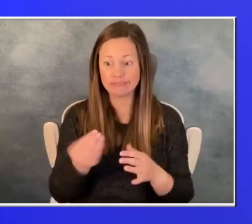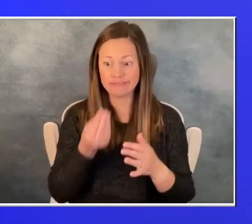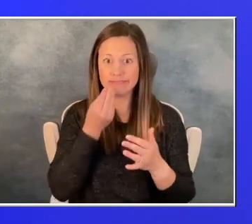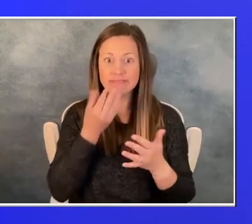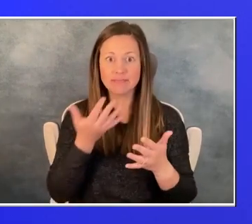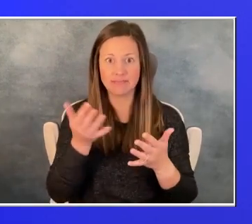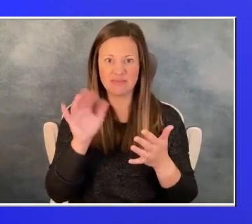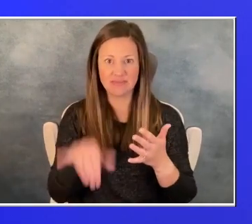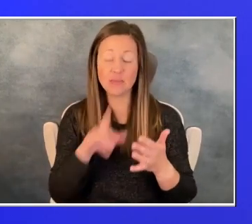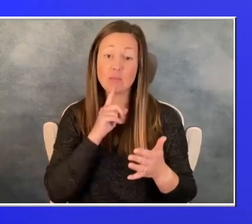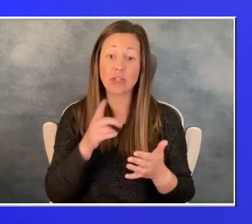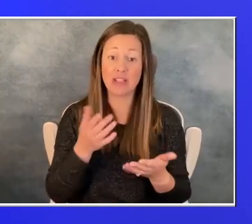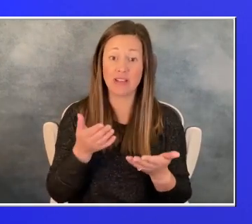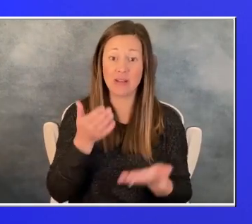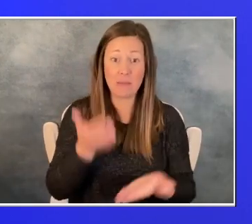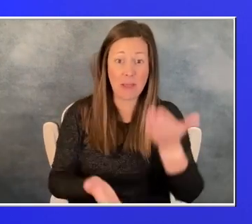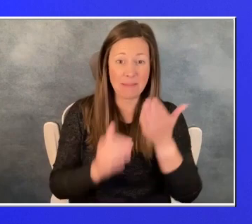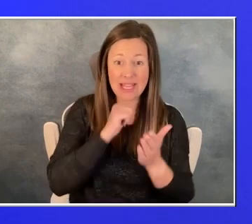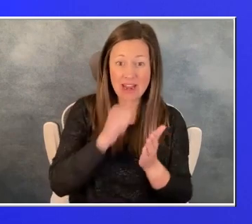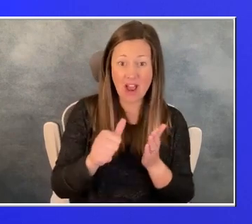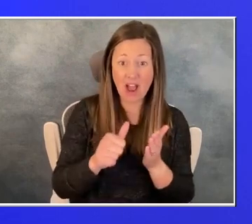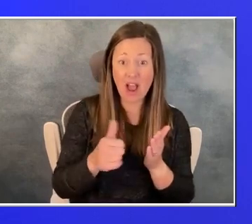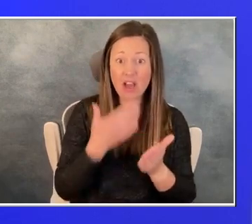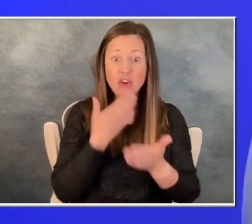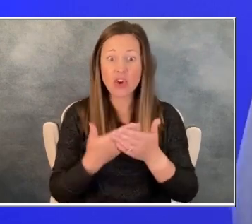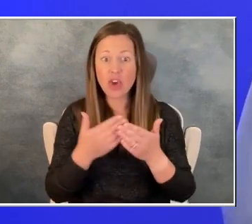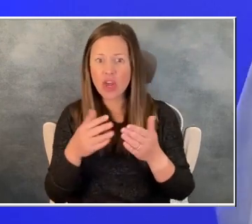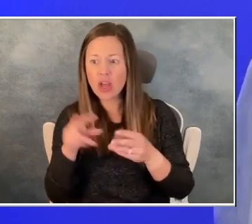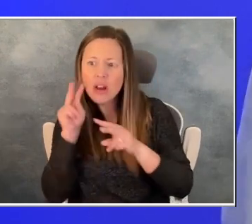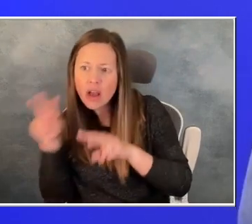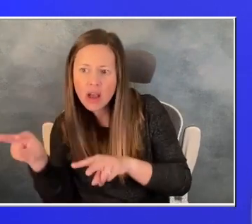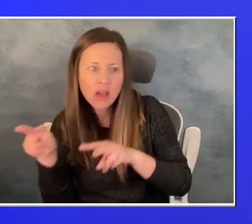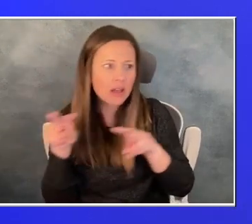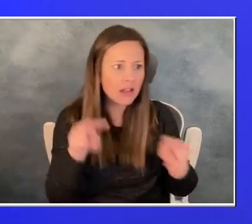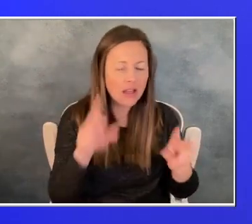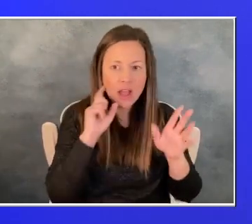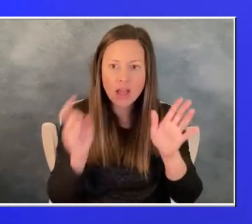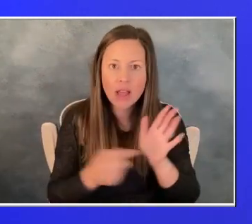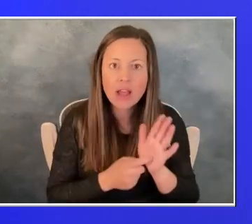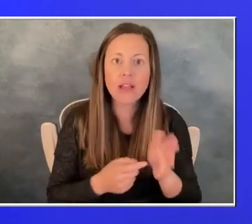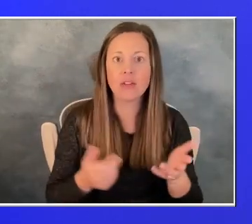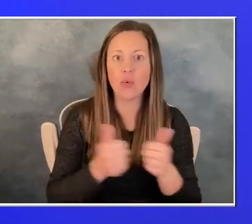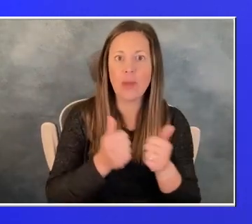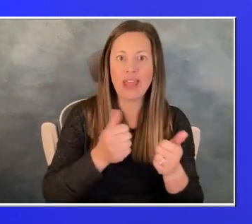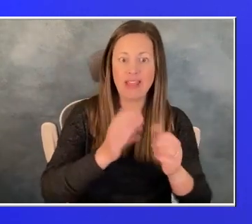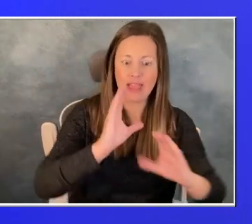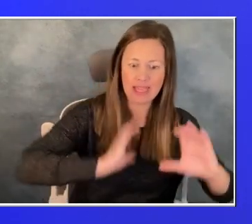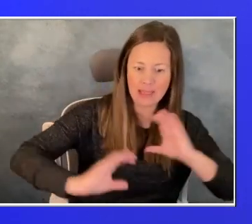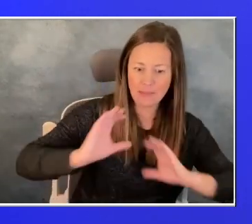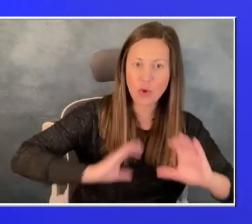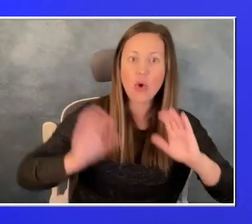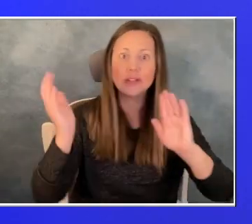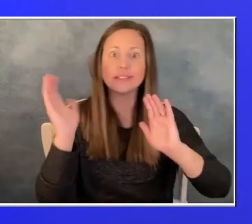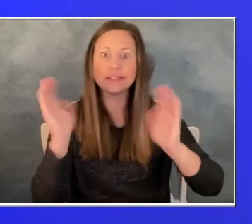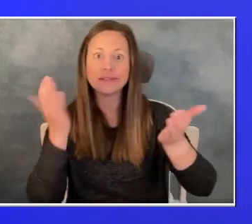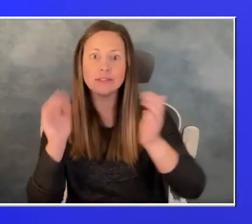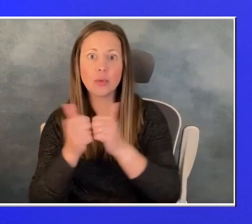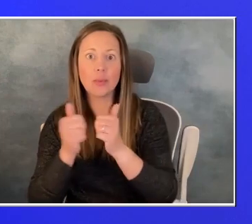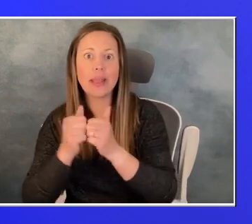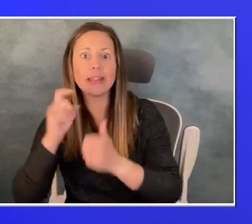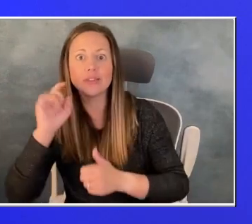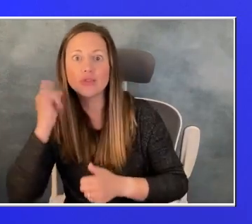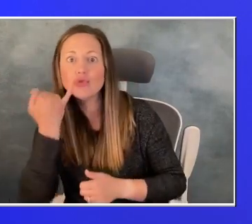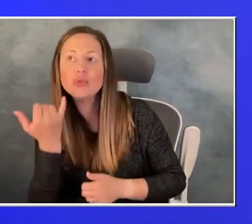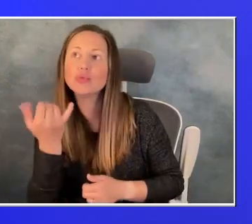reading level, so they can't tell the difference between Pine Sol versus apple juice, or Dulcolax stool softener and a chocolate bar, for